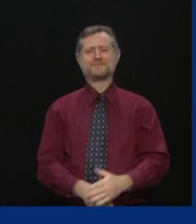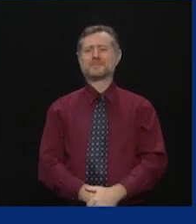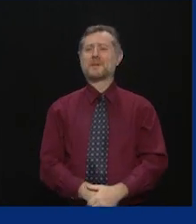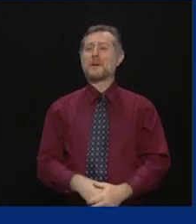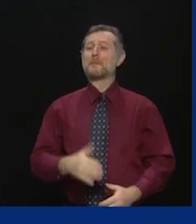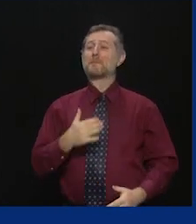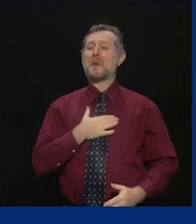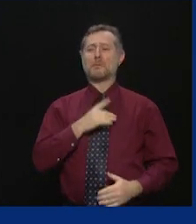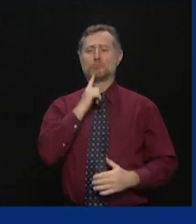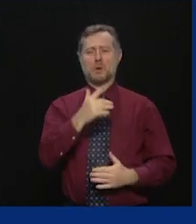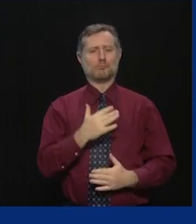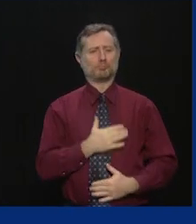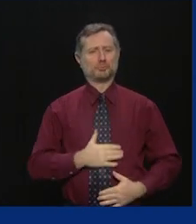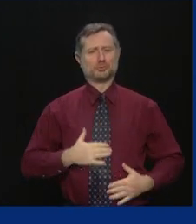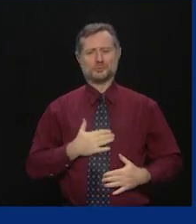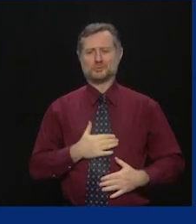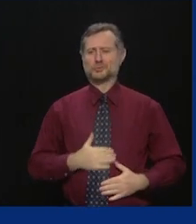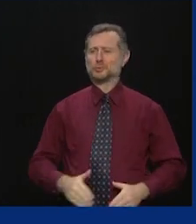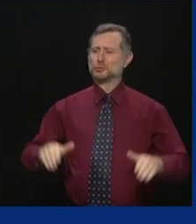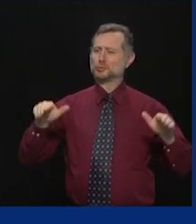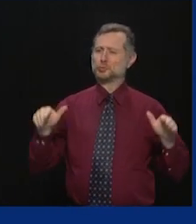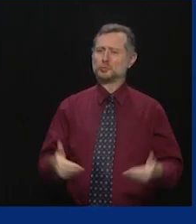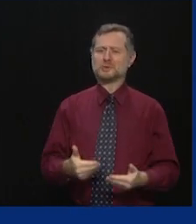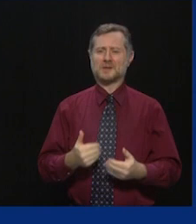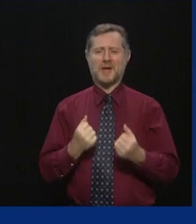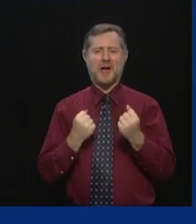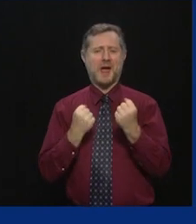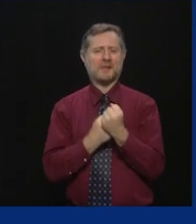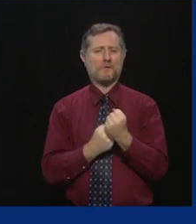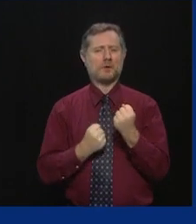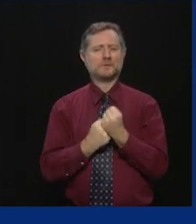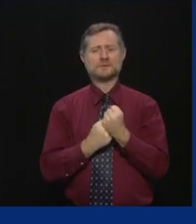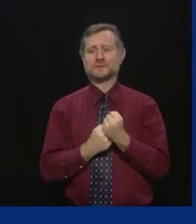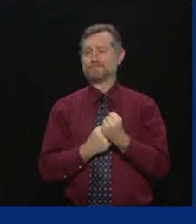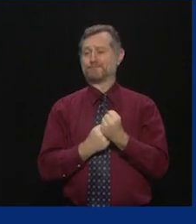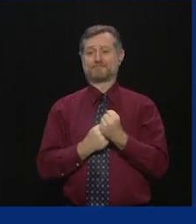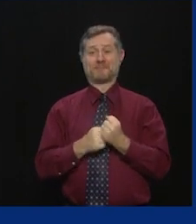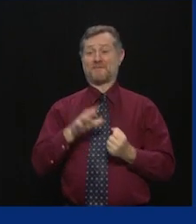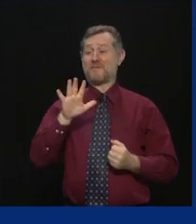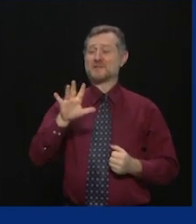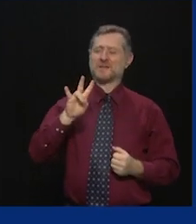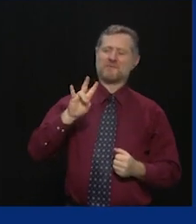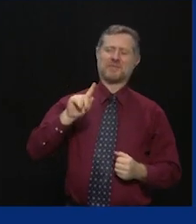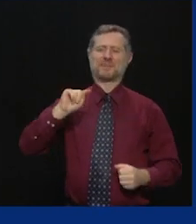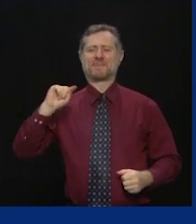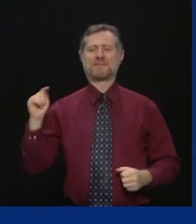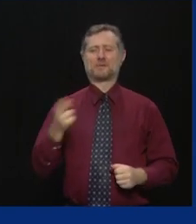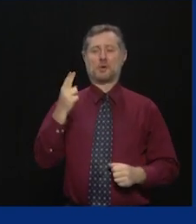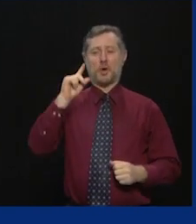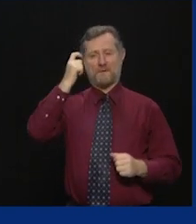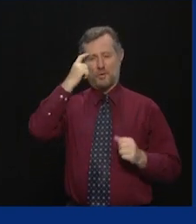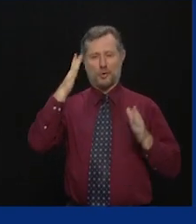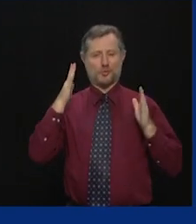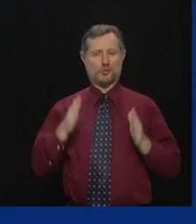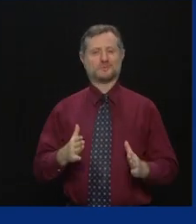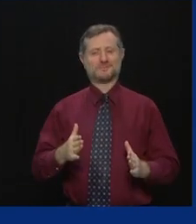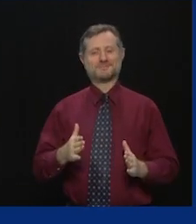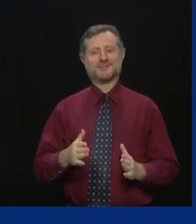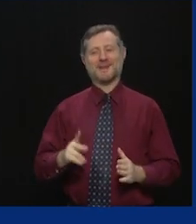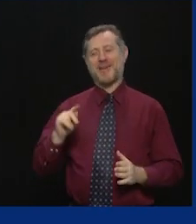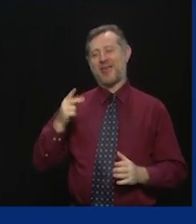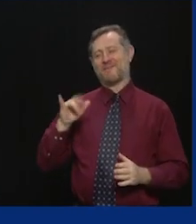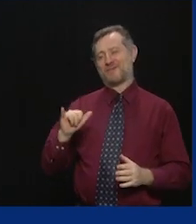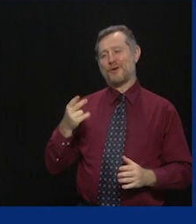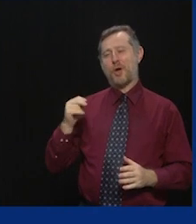longtime advocate, partner, and friend and champion of Greater Rochester, the 57th governor of the state of New York, Governor Kathy Hochul.